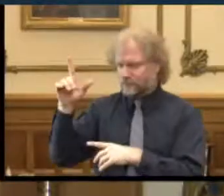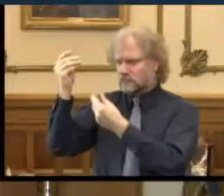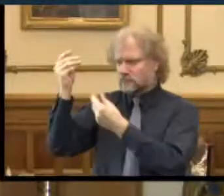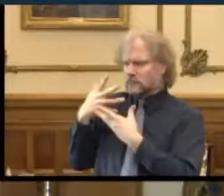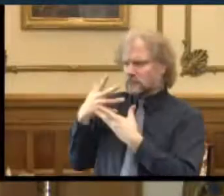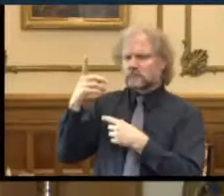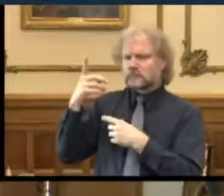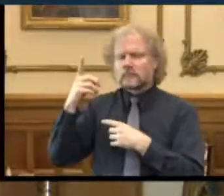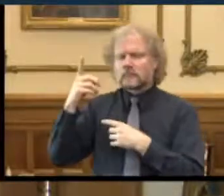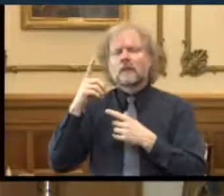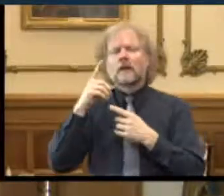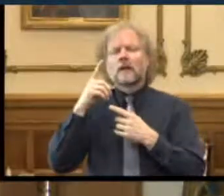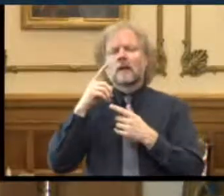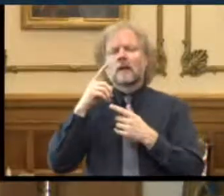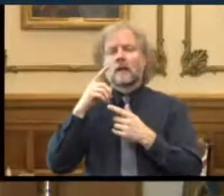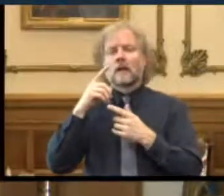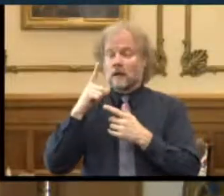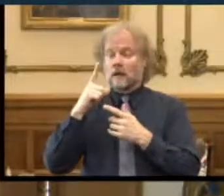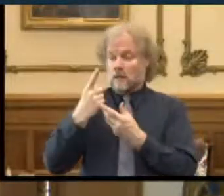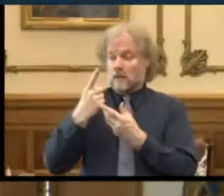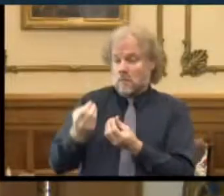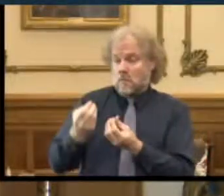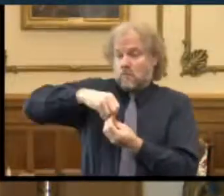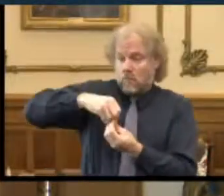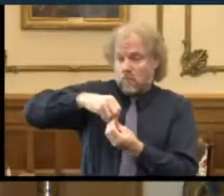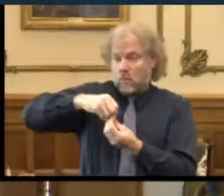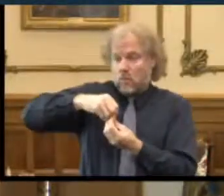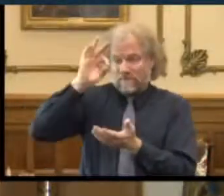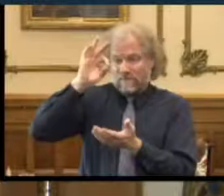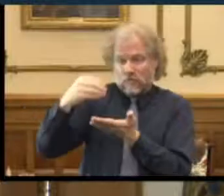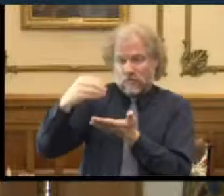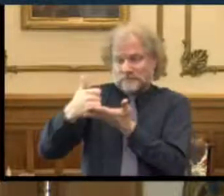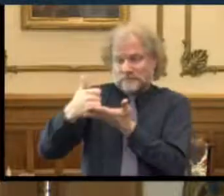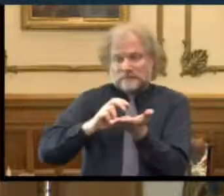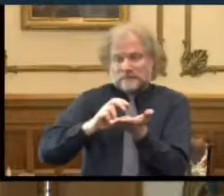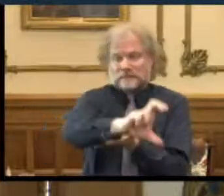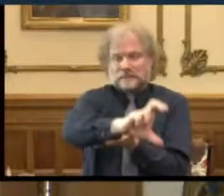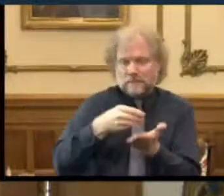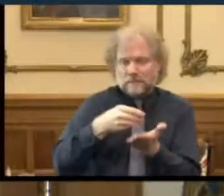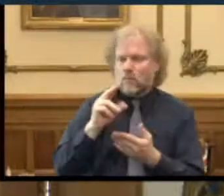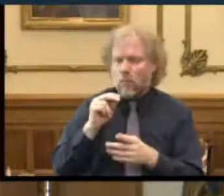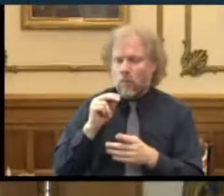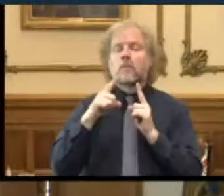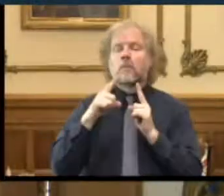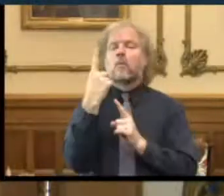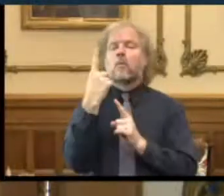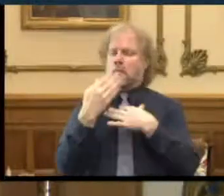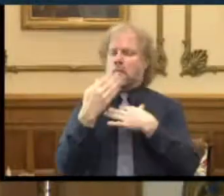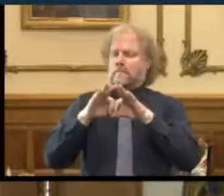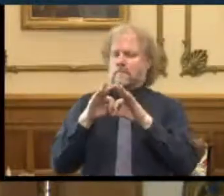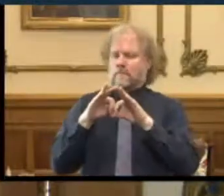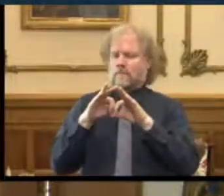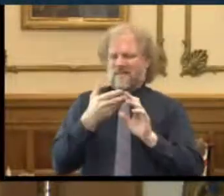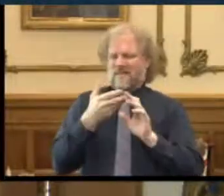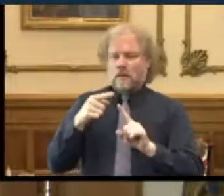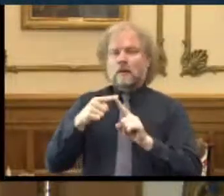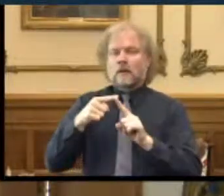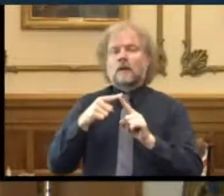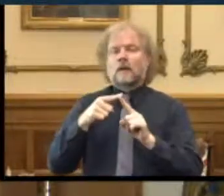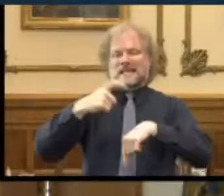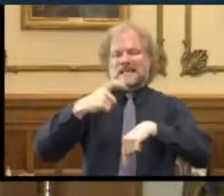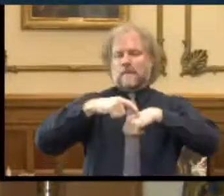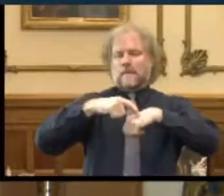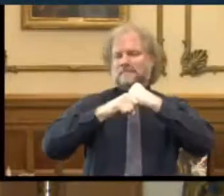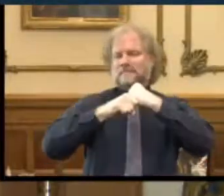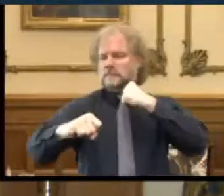so much necessarily additional federal assistance, but one key factor is extending the timeline.